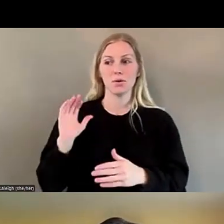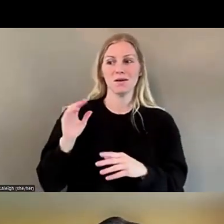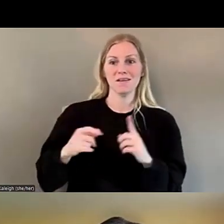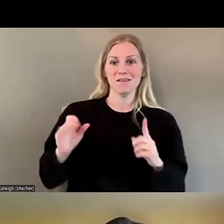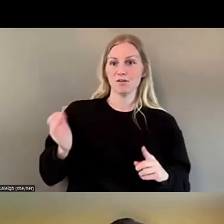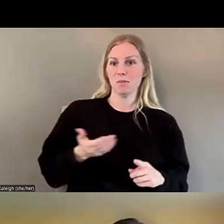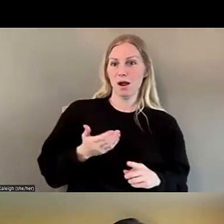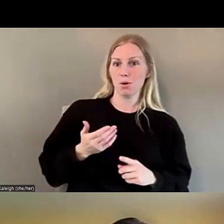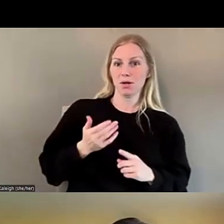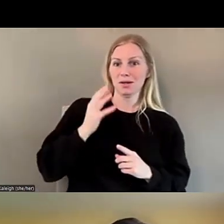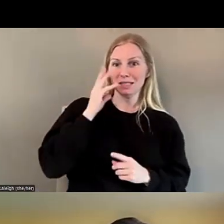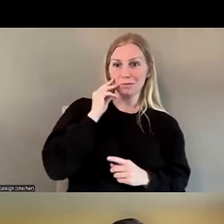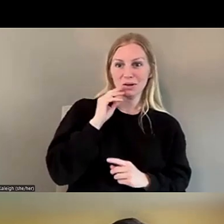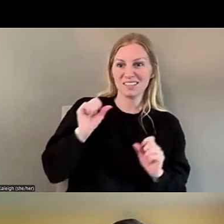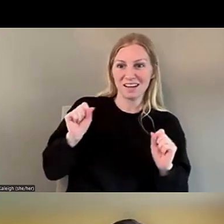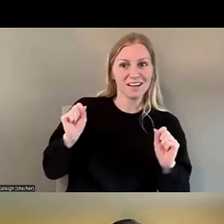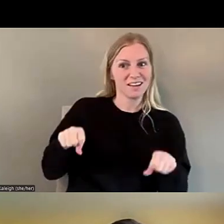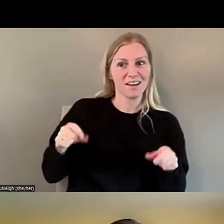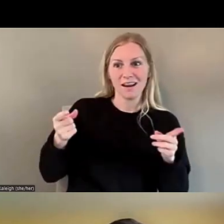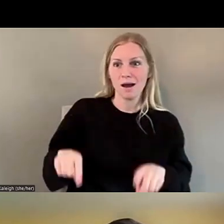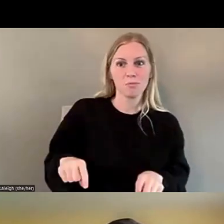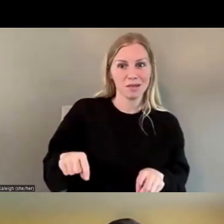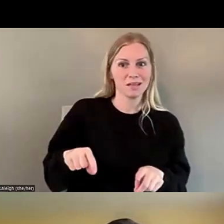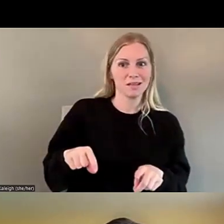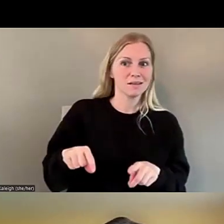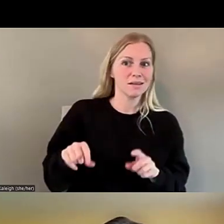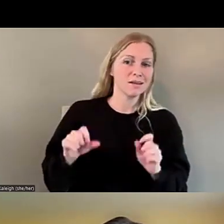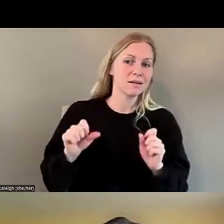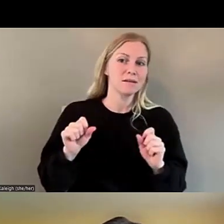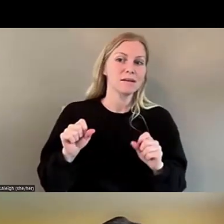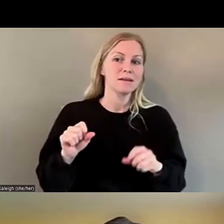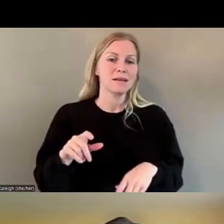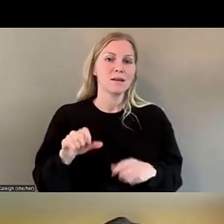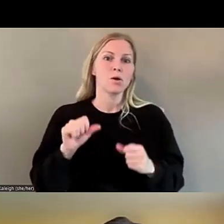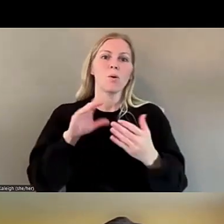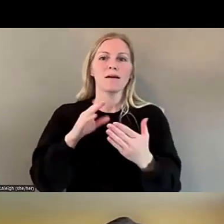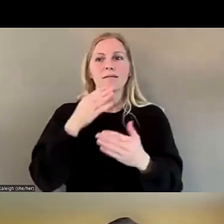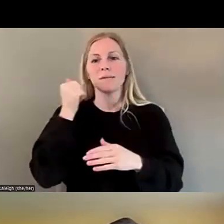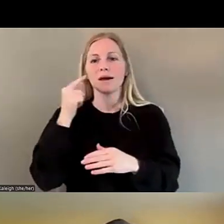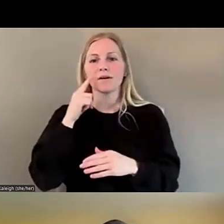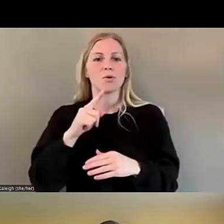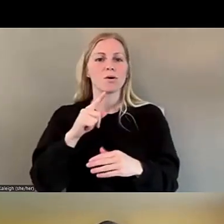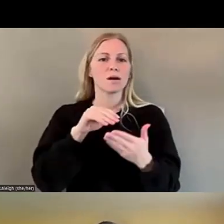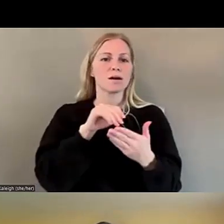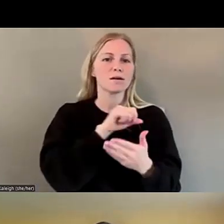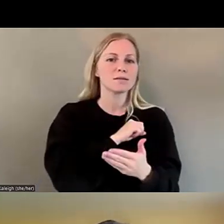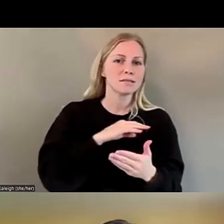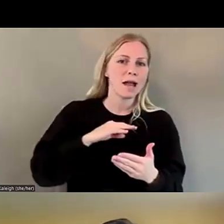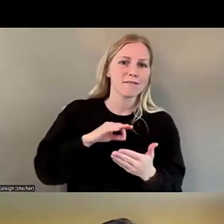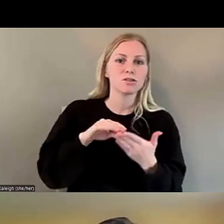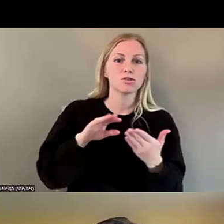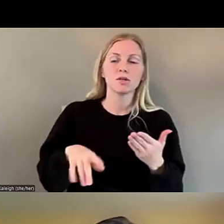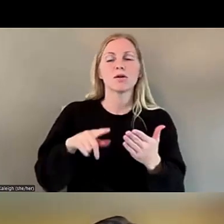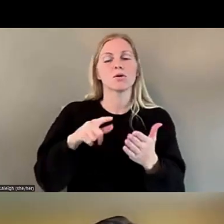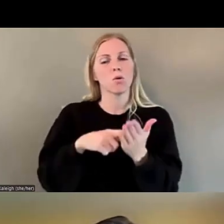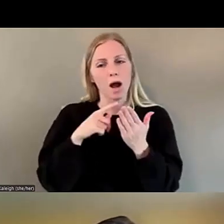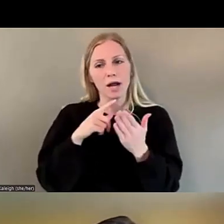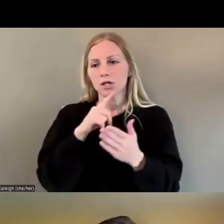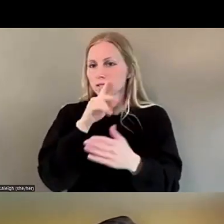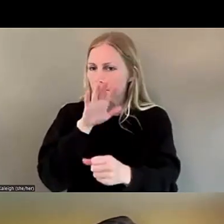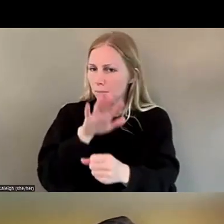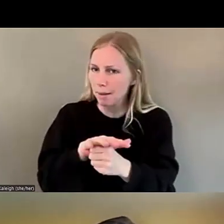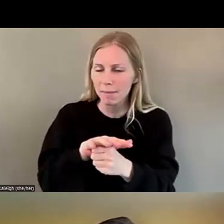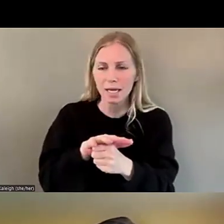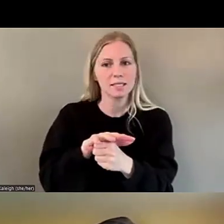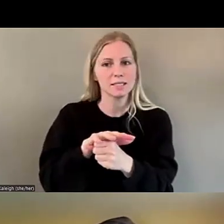it can be done, and it can be done in a way that is better for staff and students. It does take buy-in and commitment at all levels